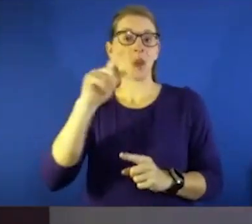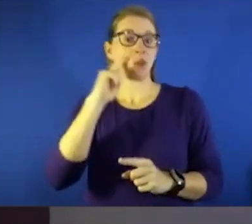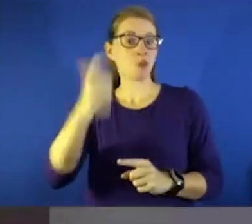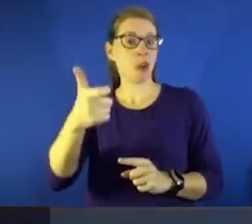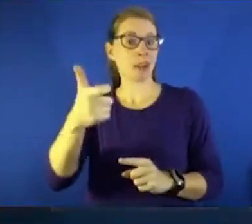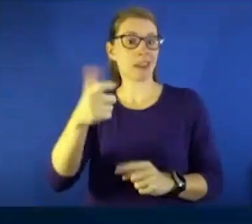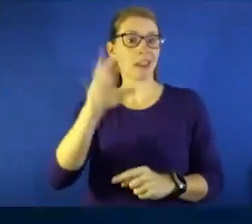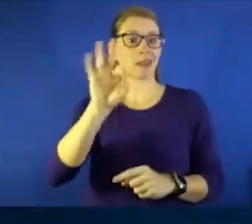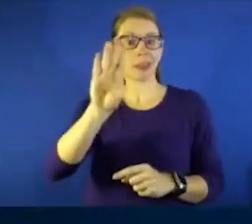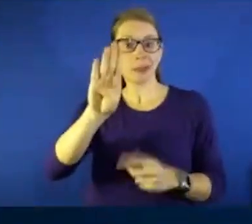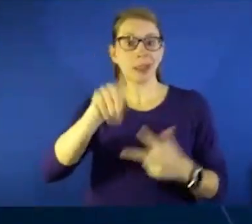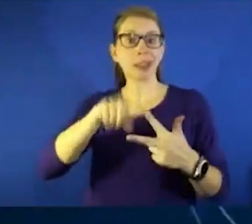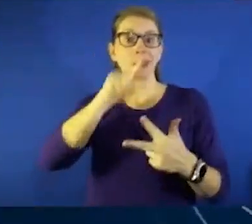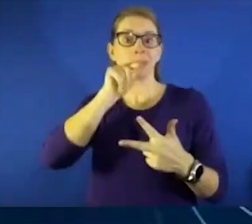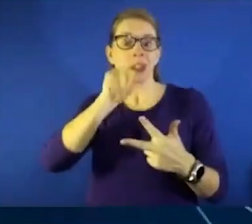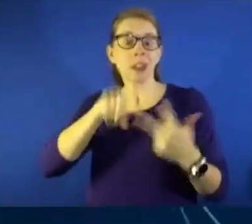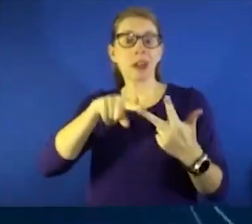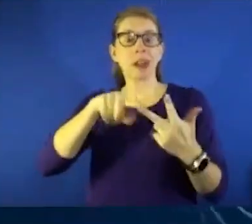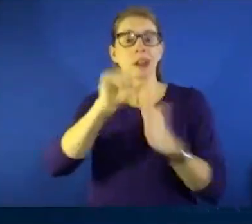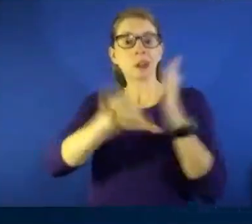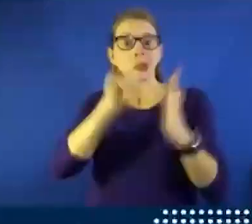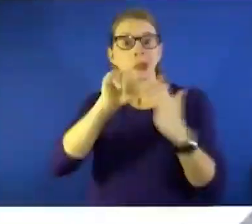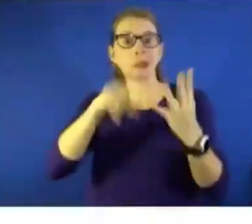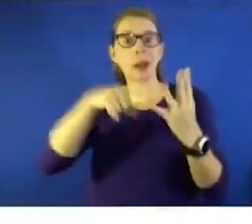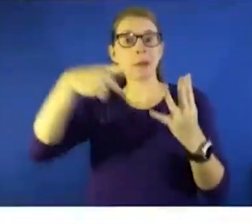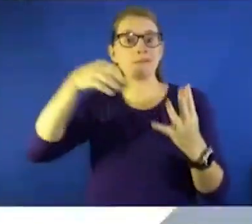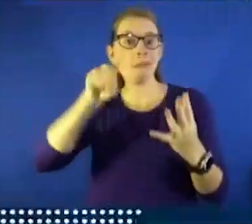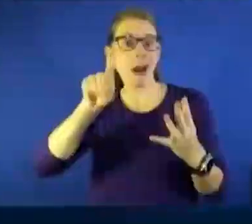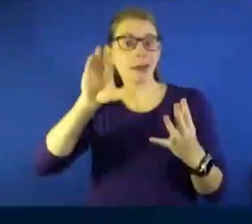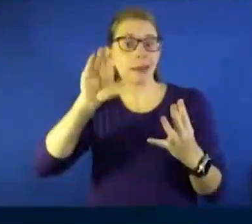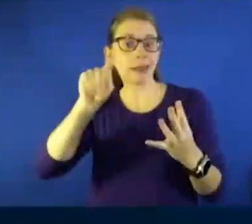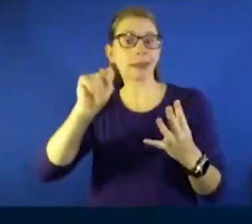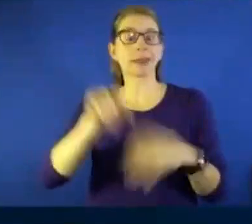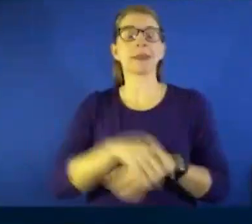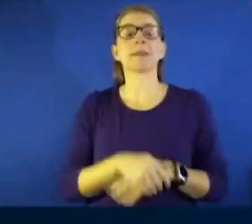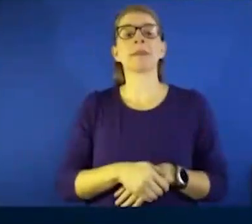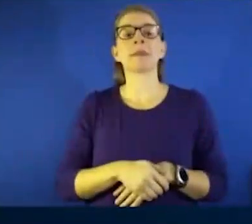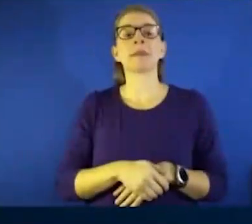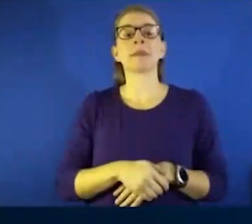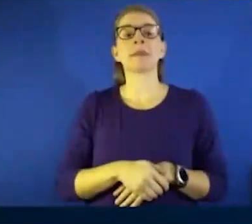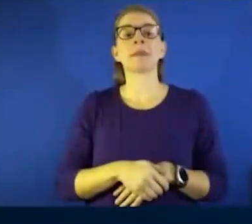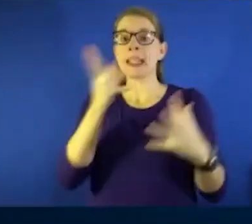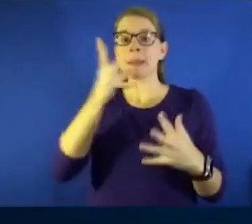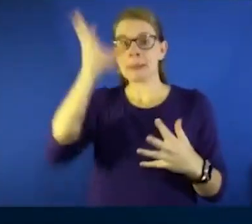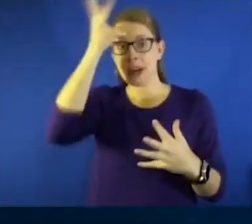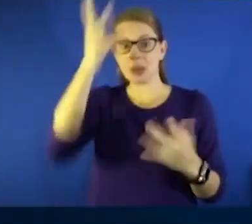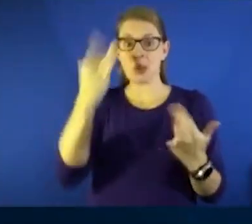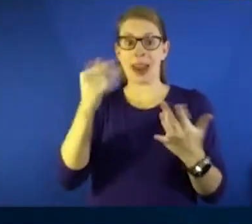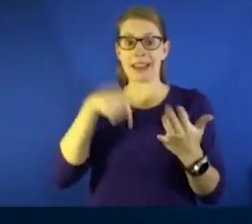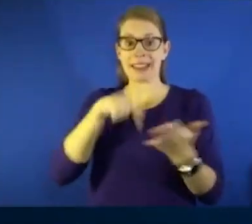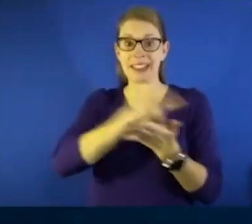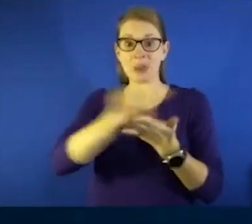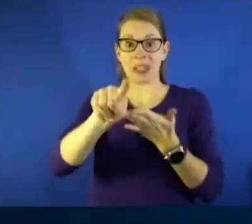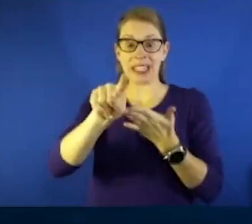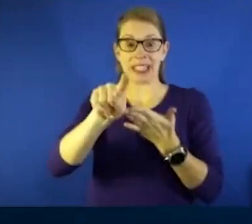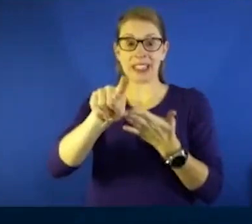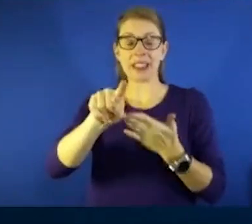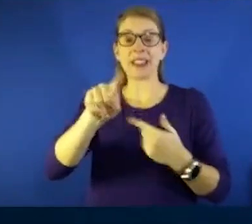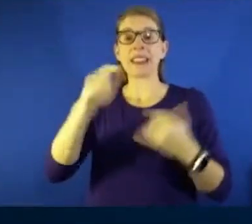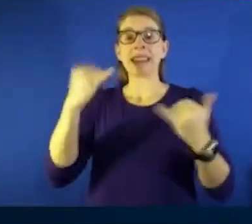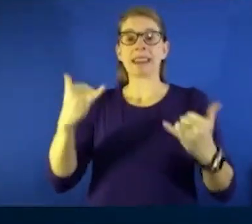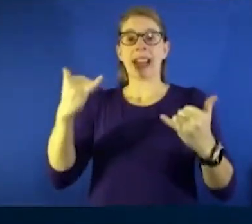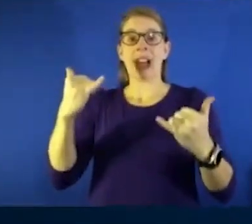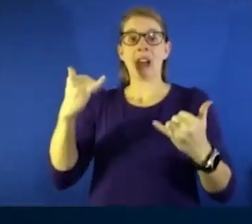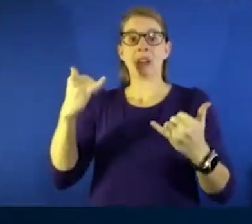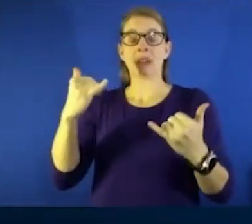day millions of parents have waited for, as just this week, the Pfizer vaccine is now EUA authorized for kids